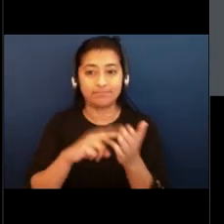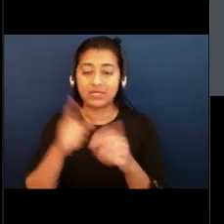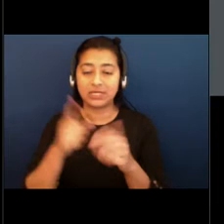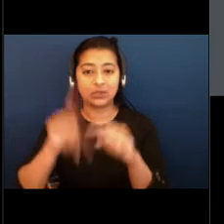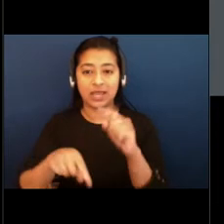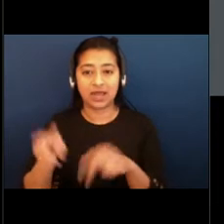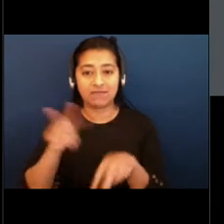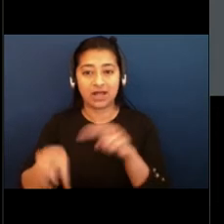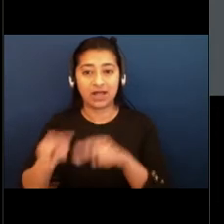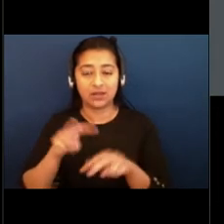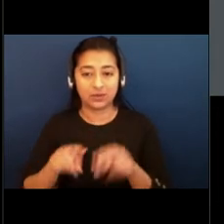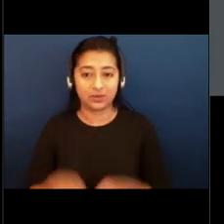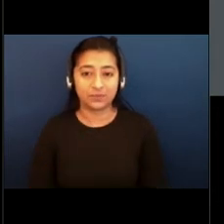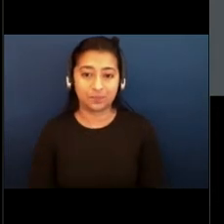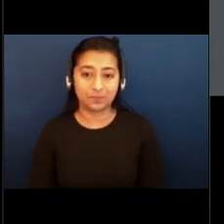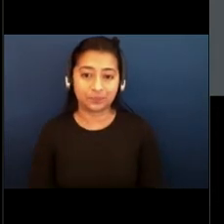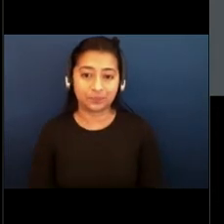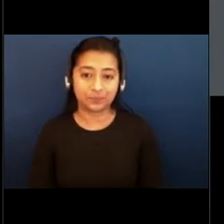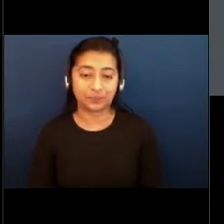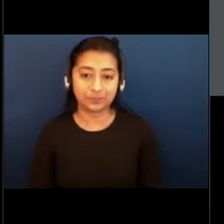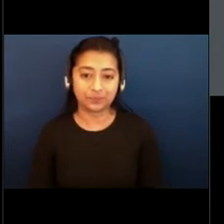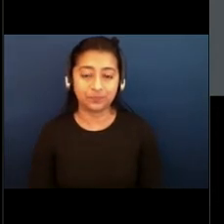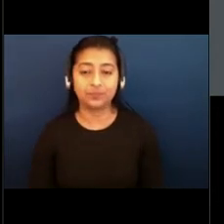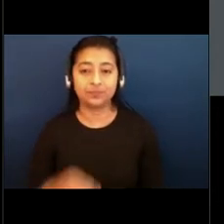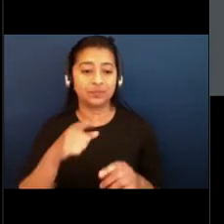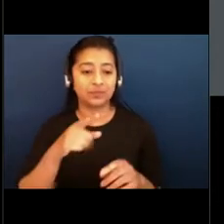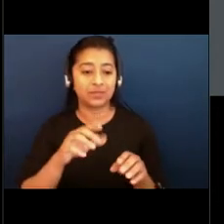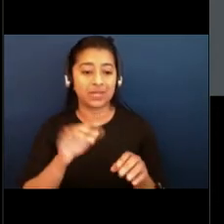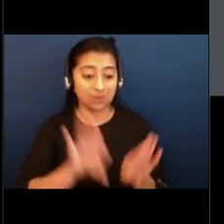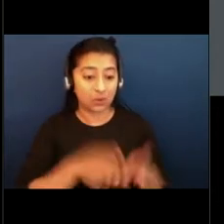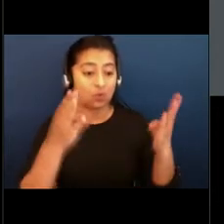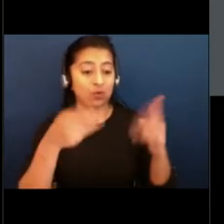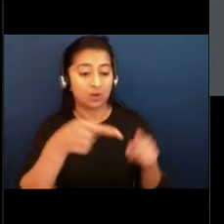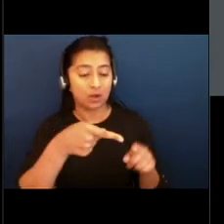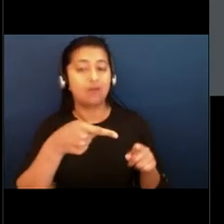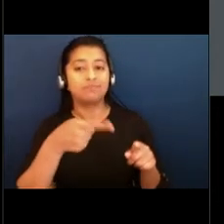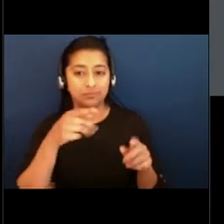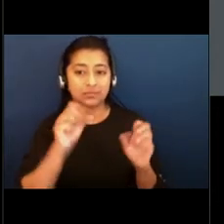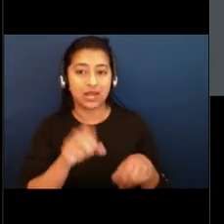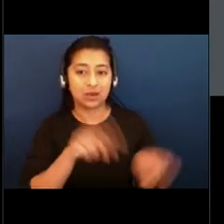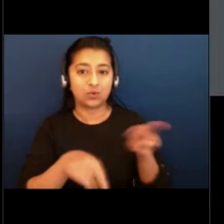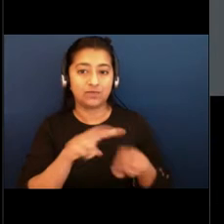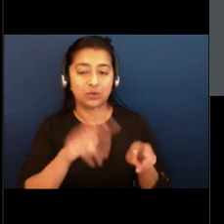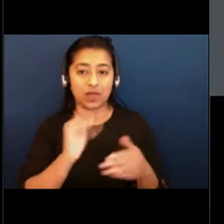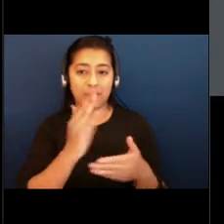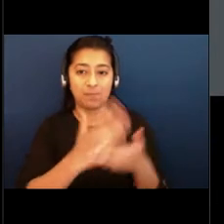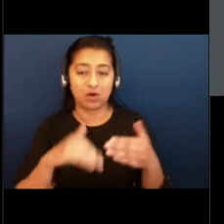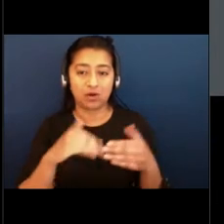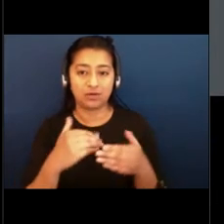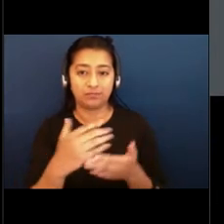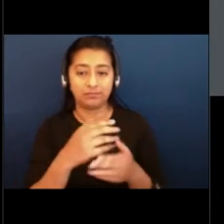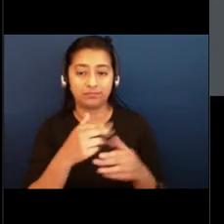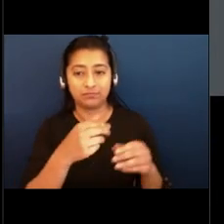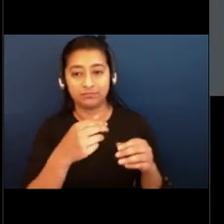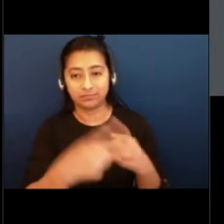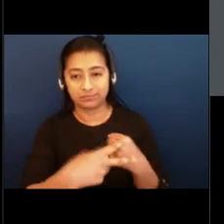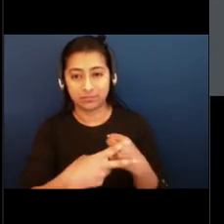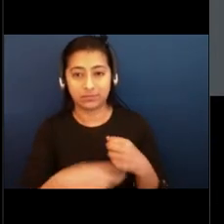in that evaluation. So only the accessible portion of the deposit is reviewed. And it's important to note that